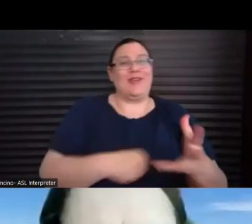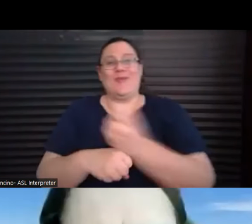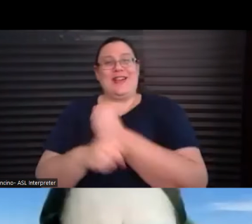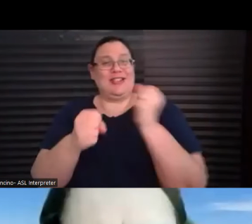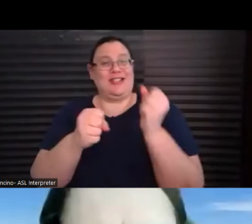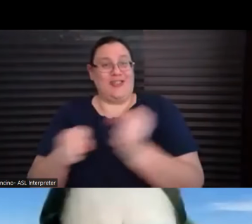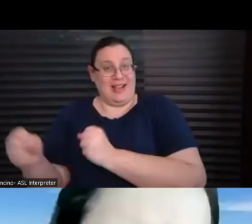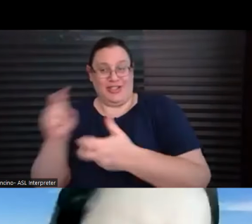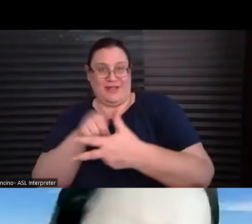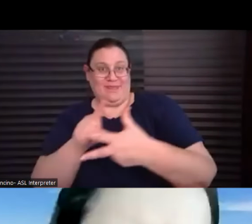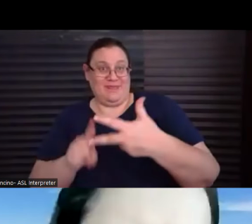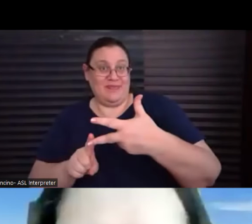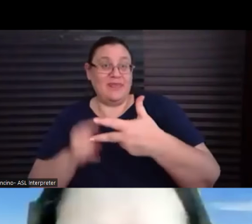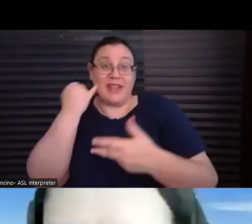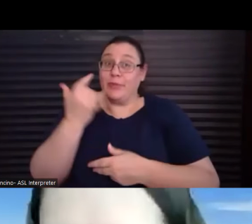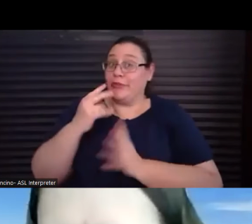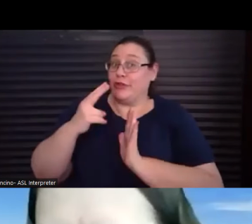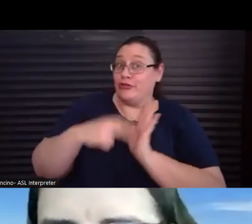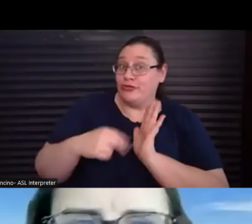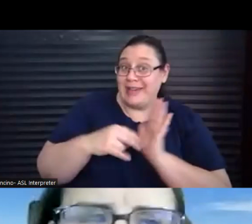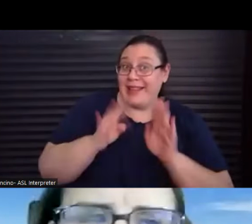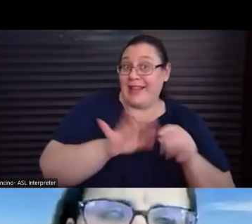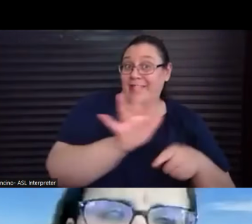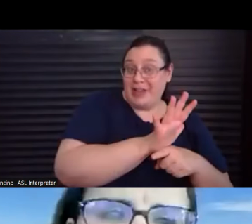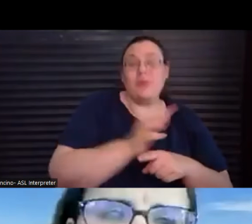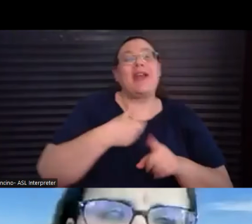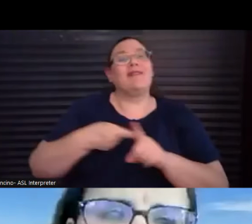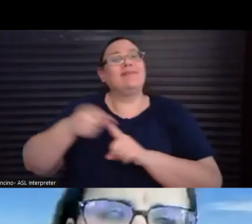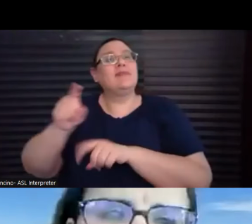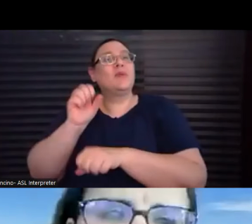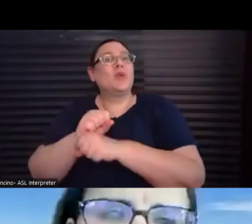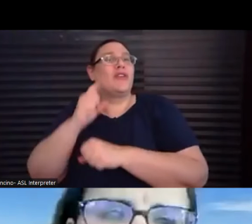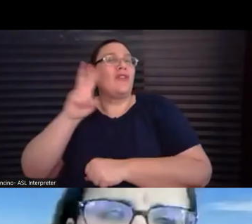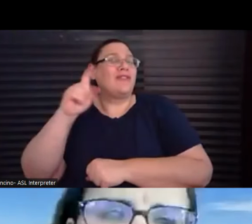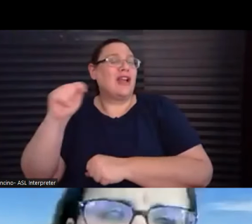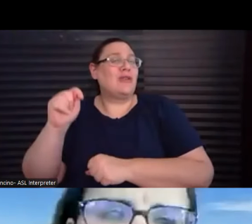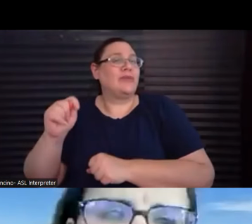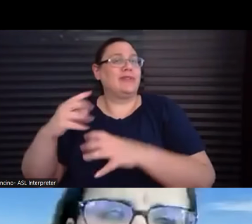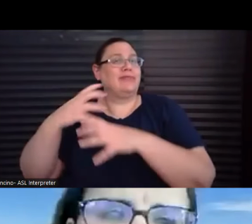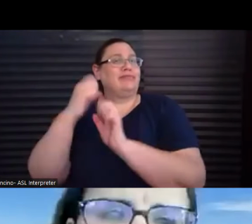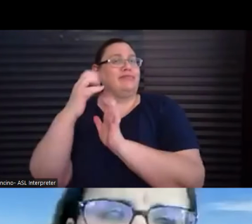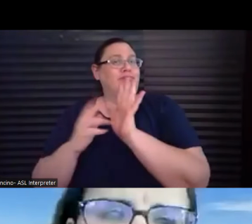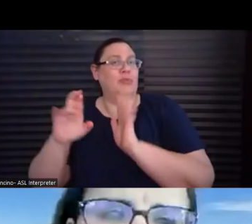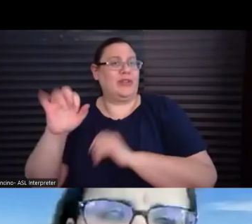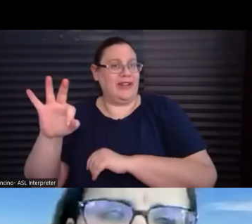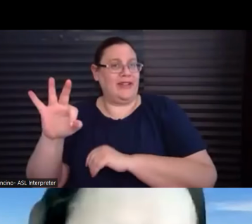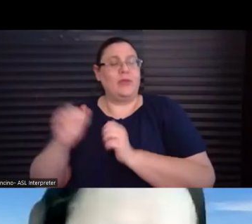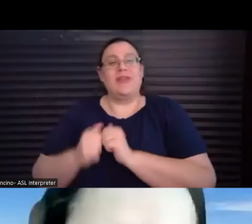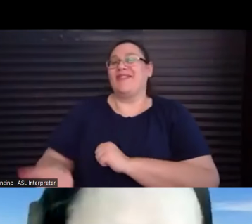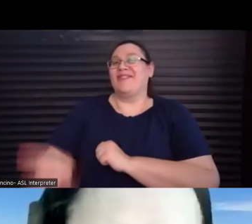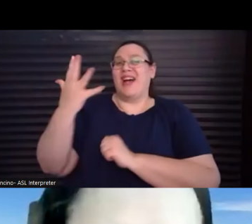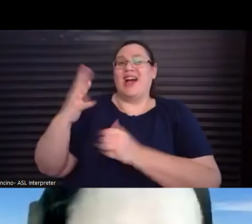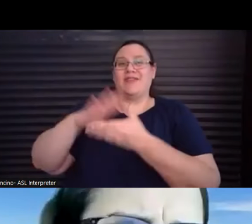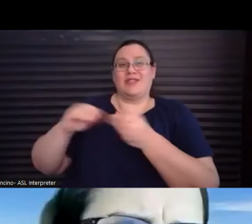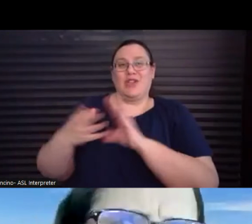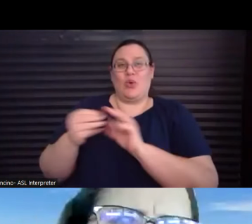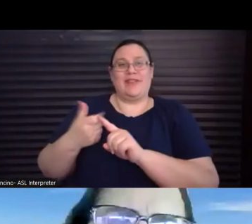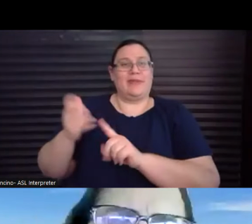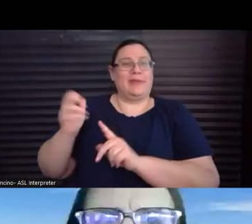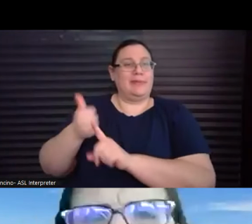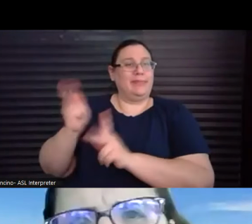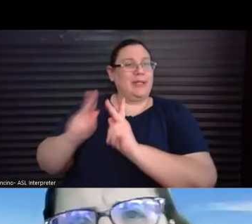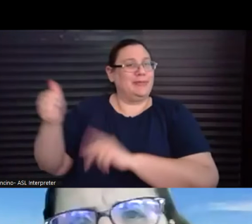to read, we also have a Customized Employment Works for Veterans brief featuring 5 veteran stories. As